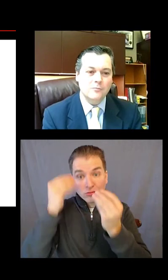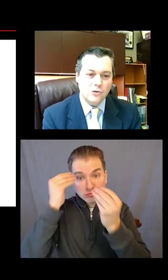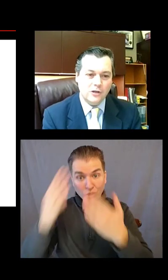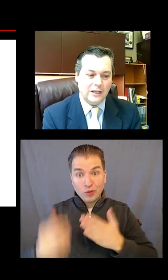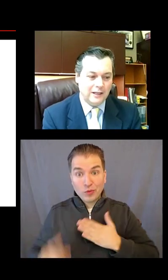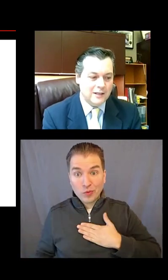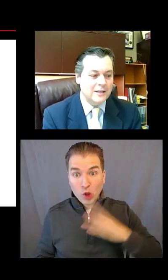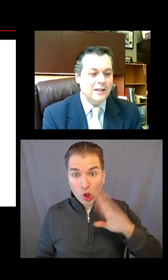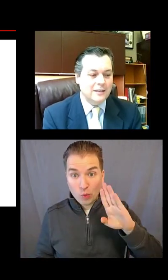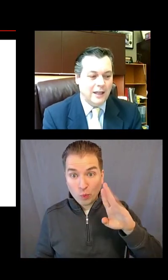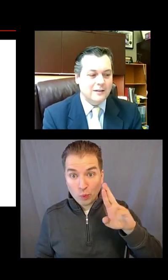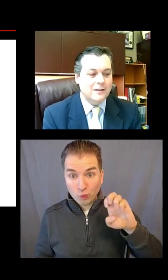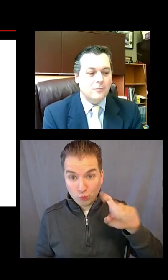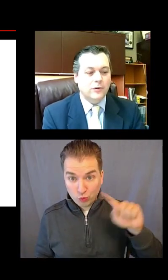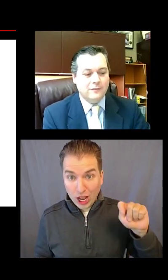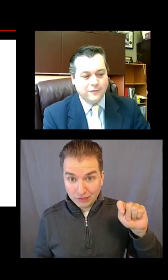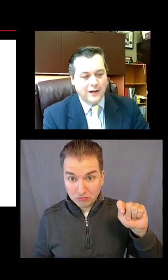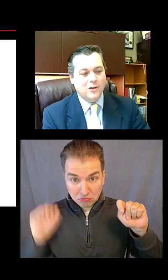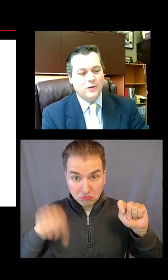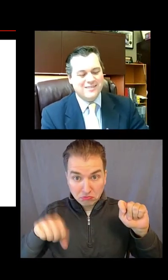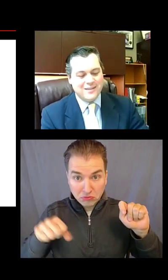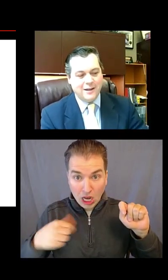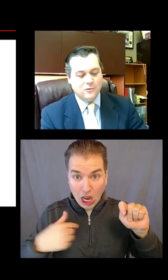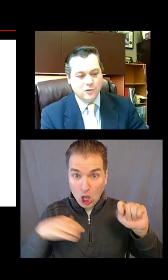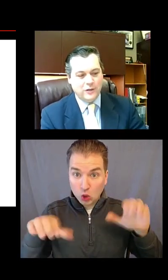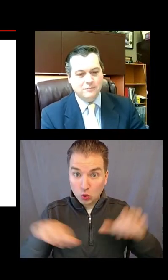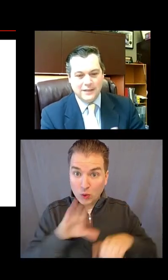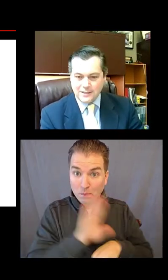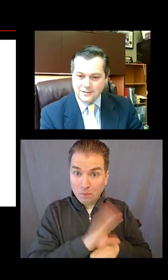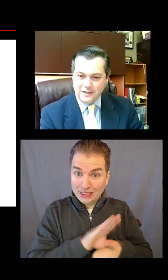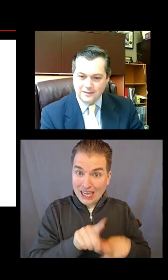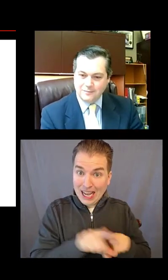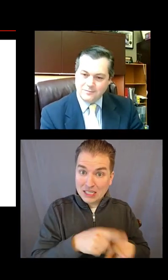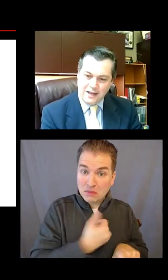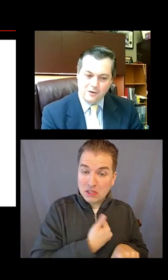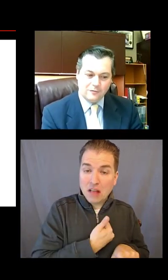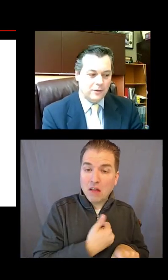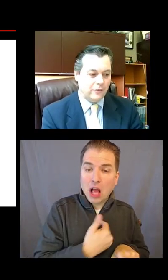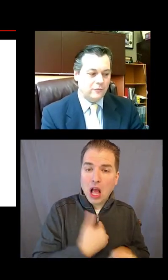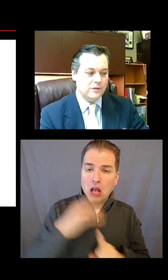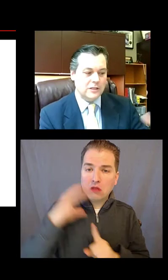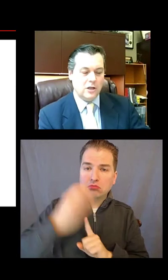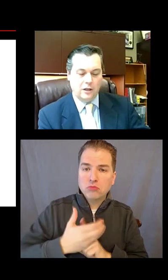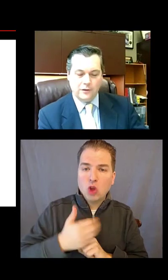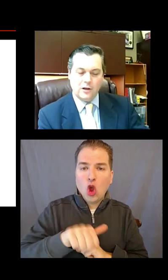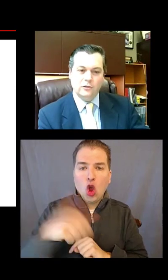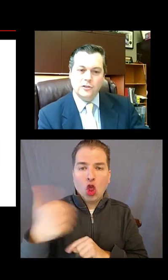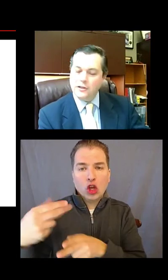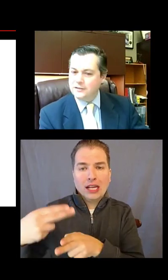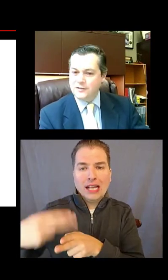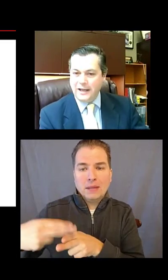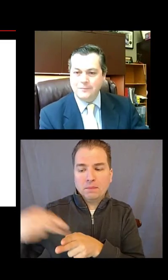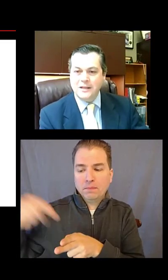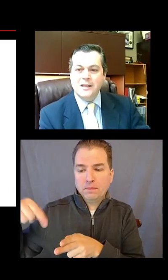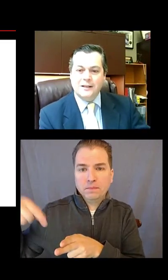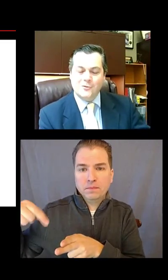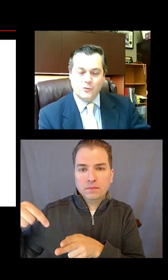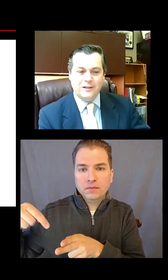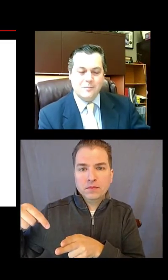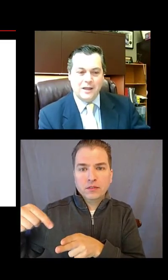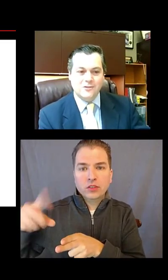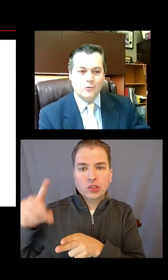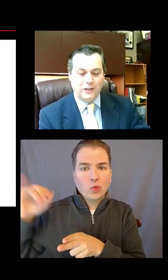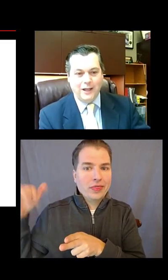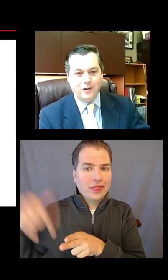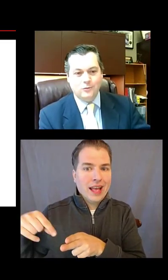in the community that Brett Farrow is not doing business as himself, but through this other alternative name. And it's